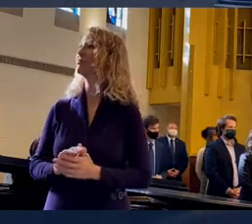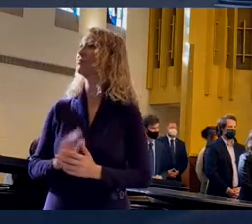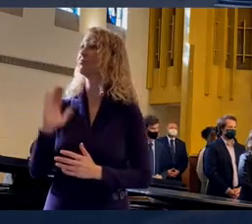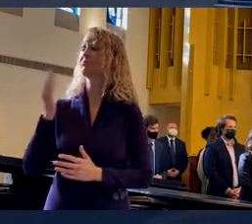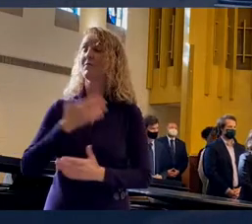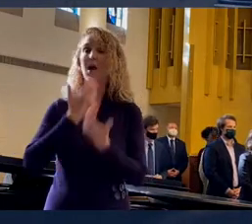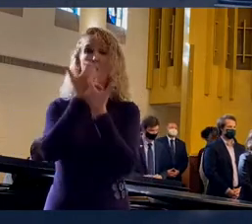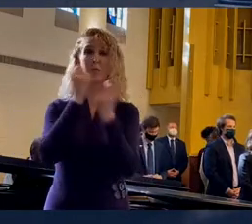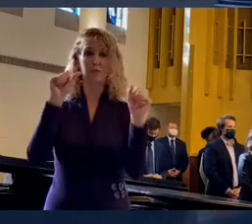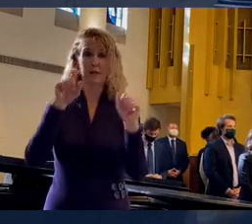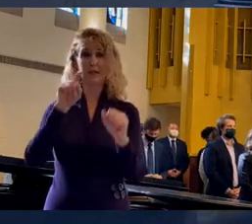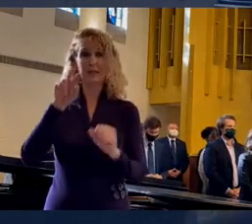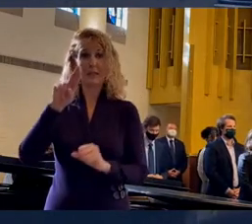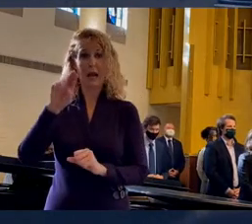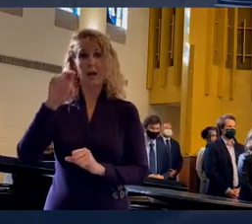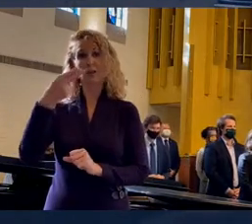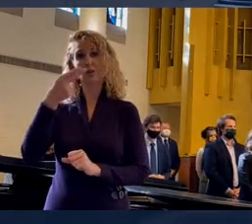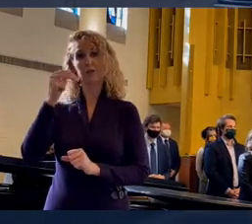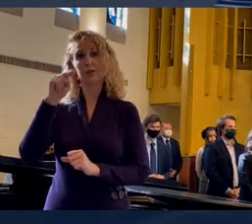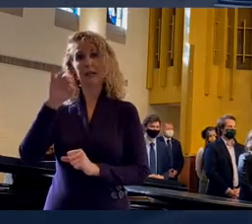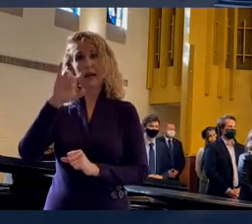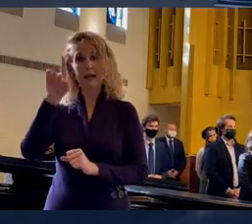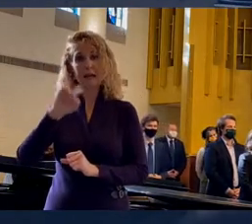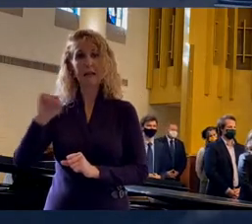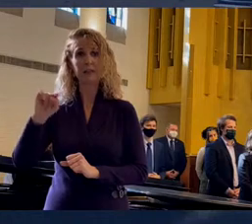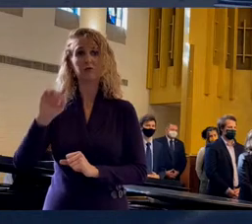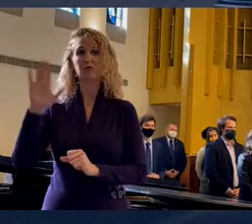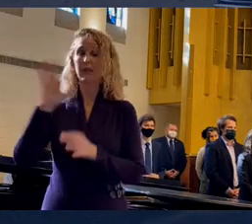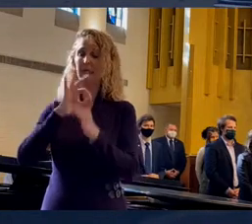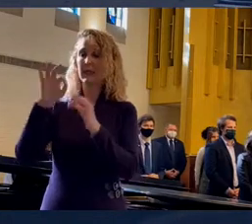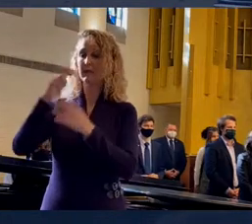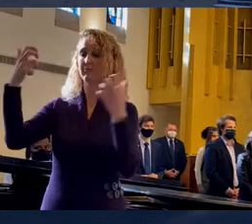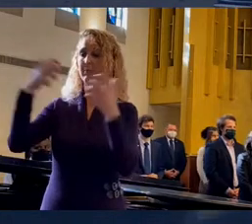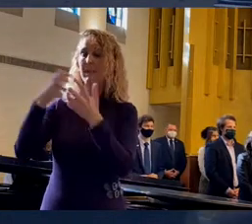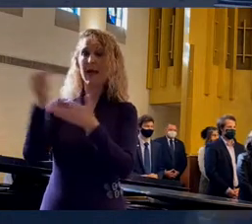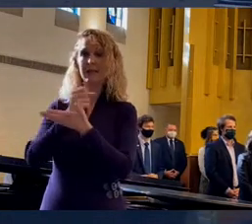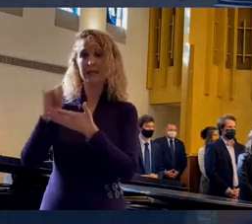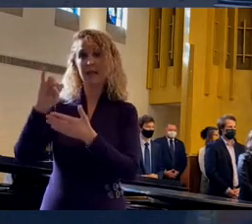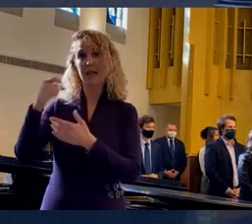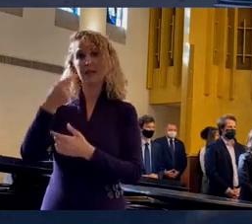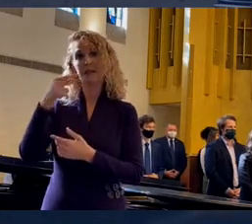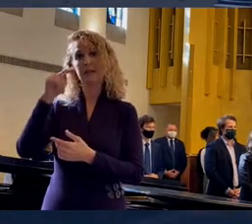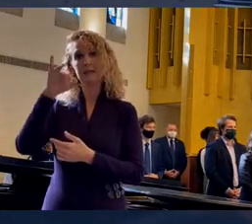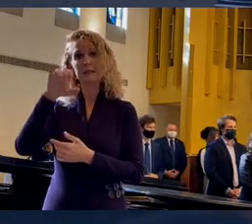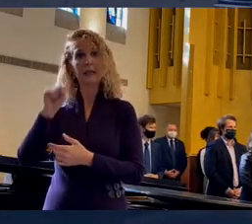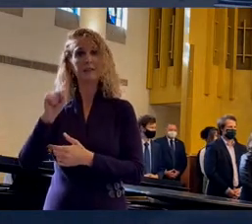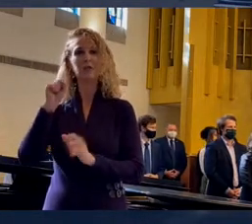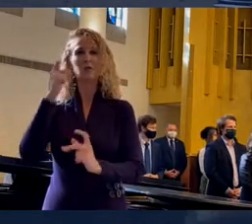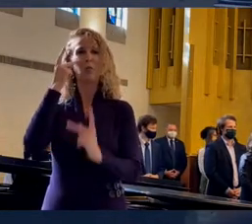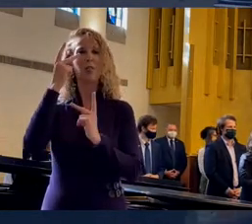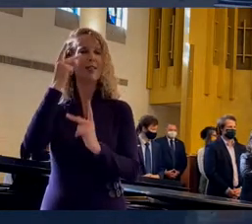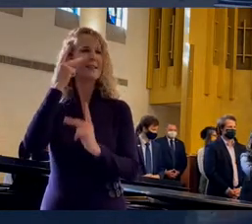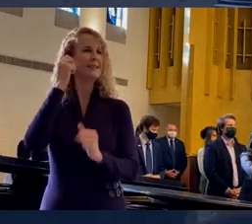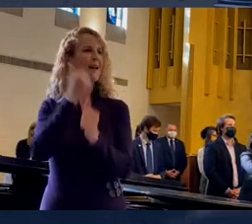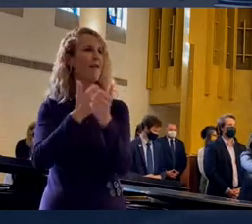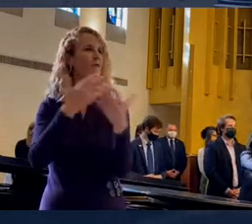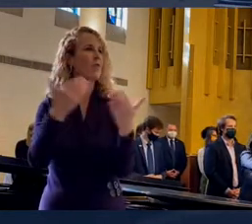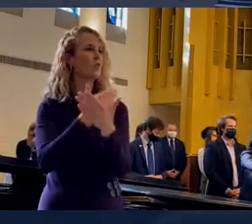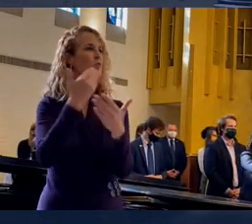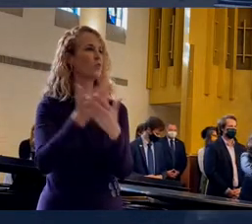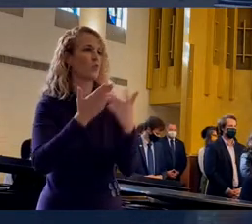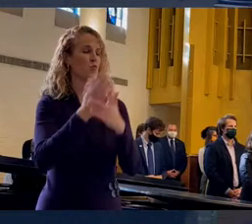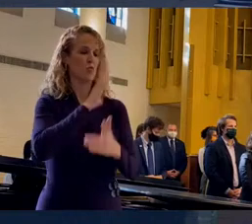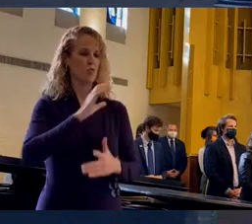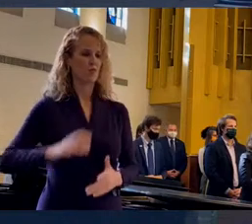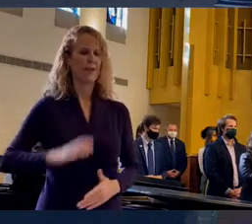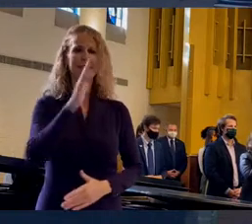For our president, Dr. Colleen Hanycz, that in the spirit of St. Ignatius, she will lead us to see all things new in Christ